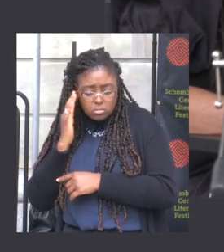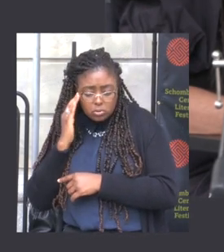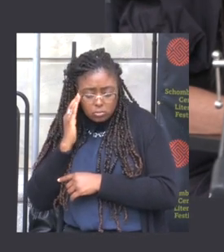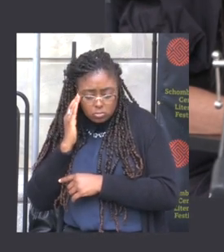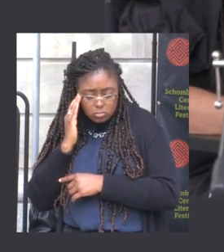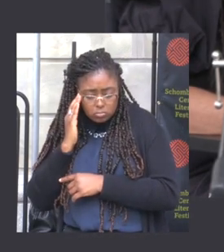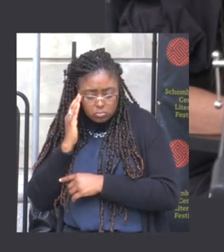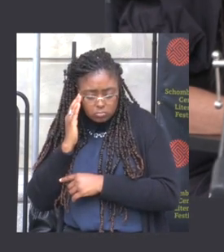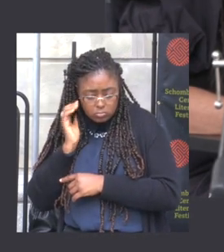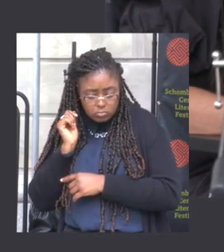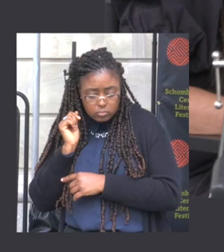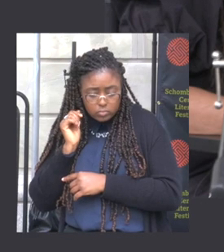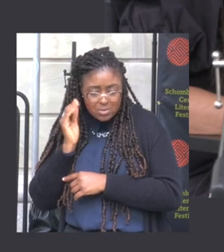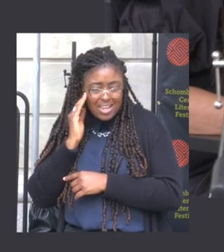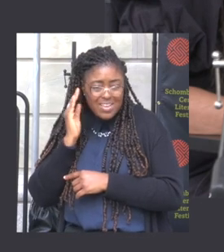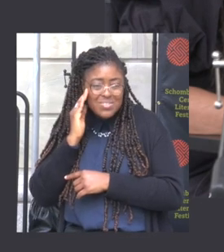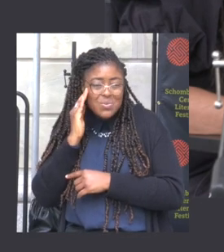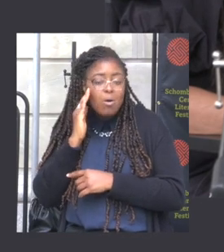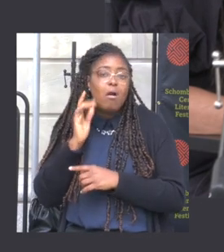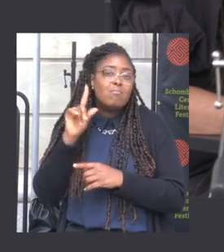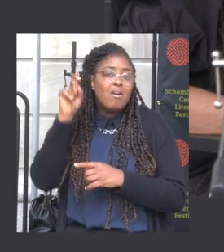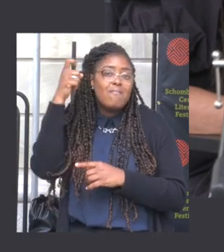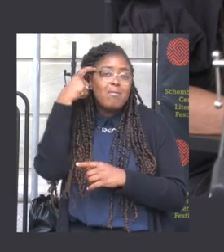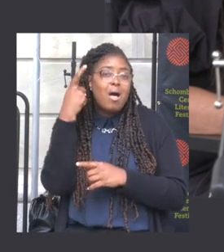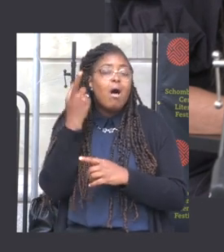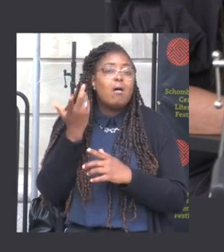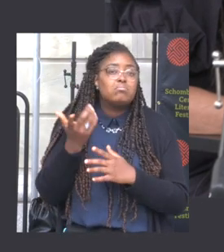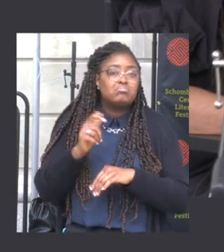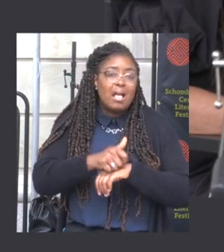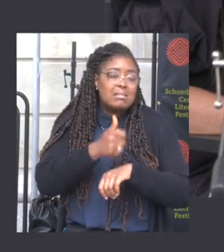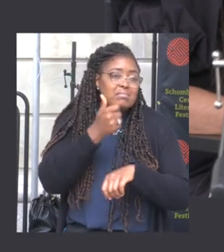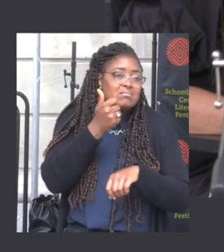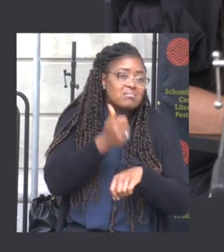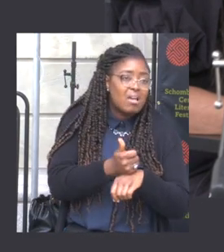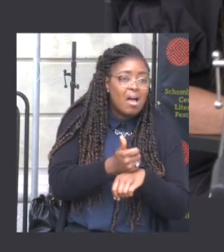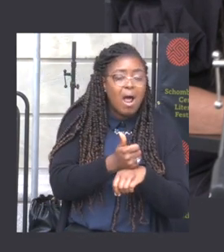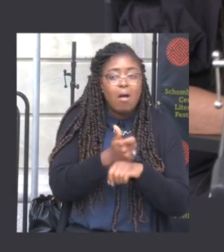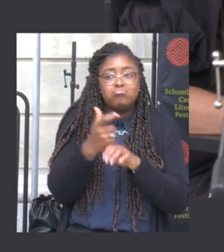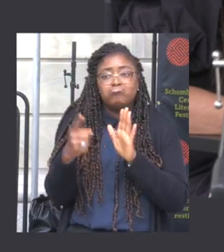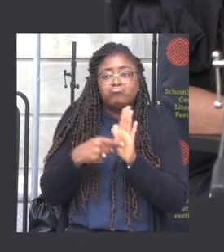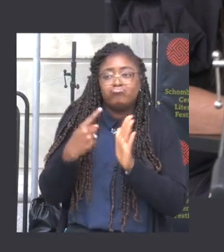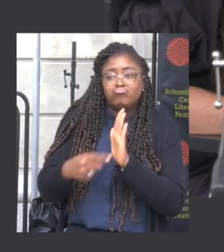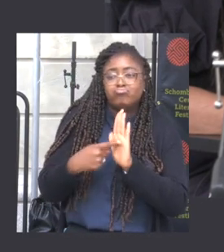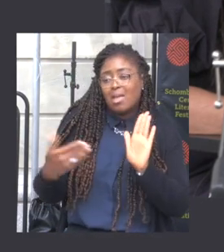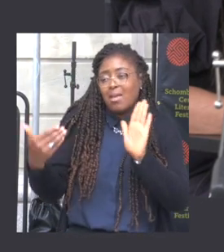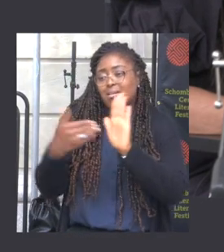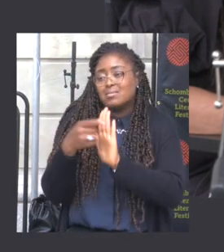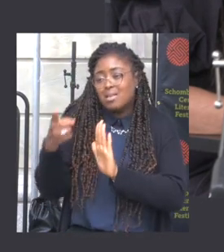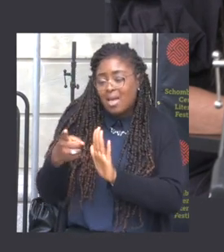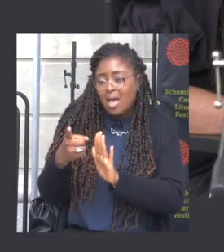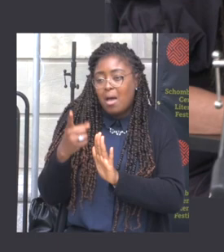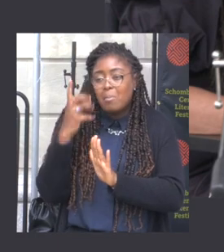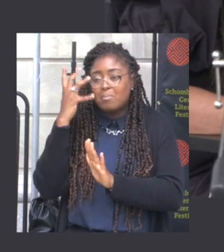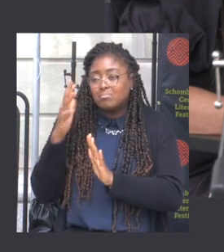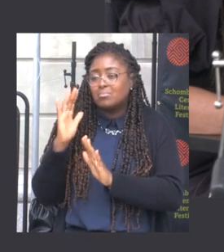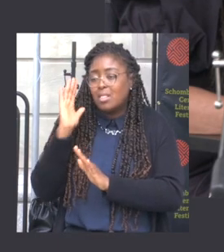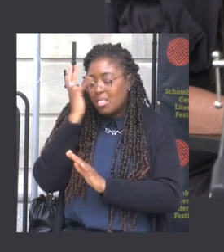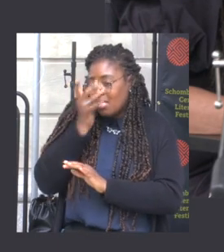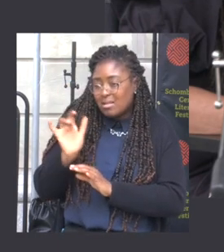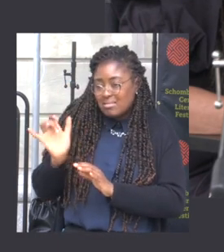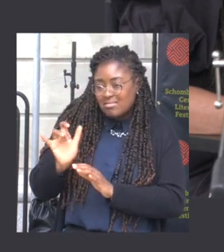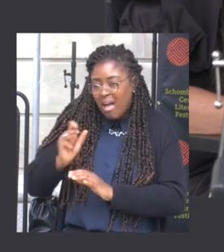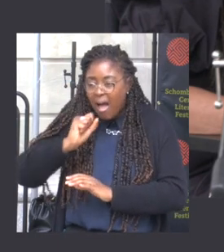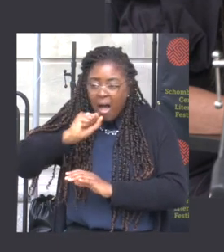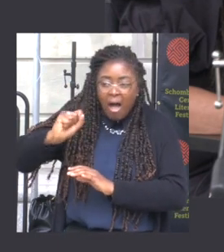kind of created this propaganda to make them just these, you know, loud-talking, gun-toting militants. But Do you all know that they had